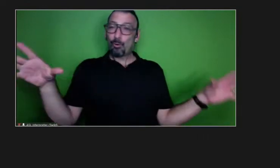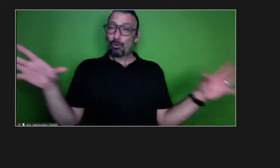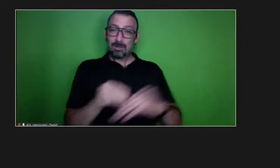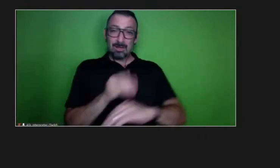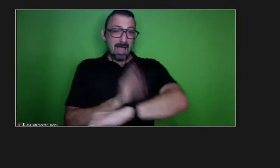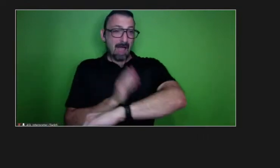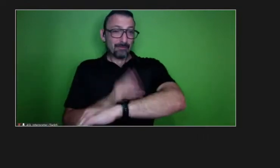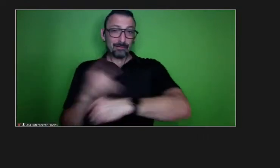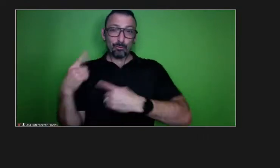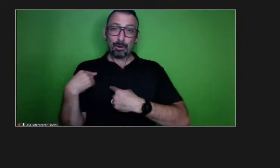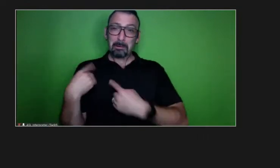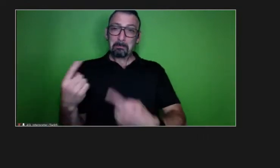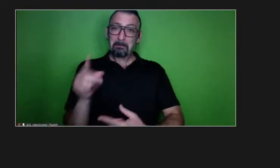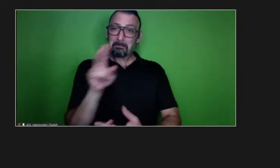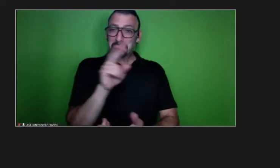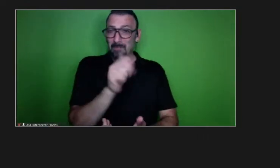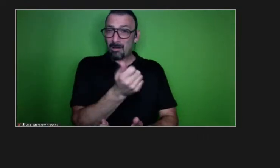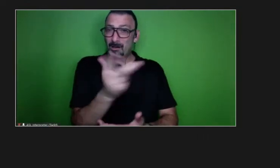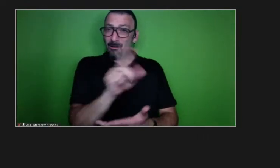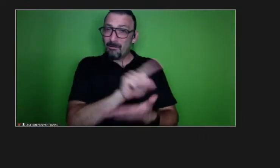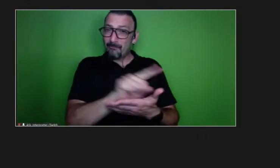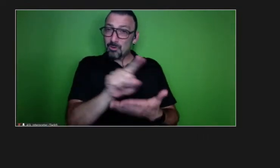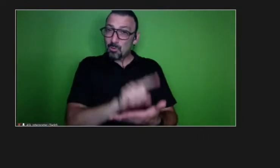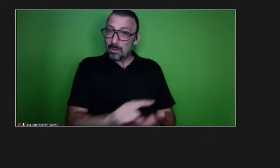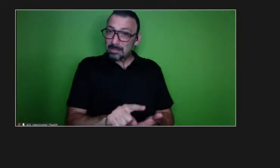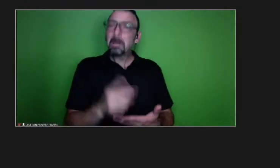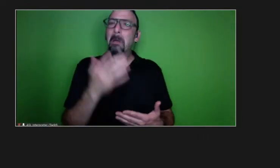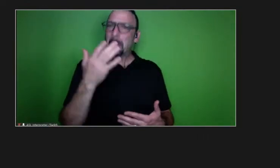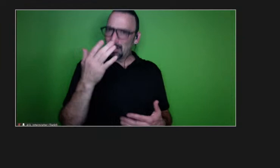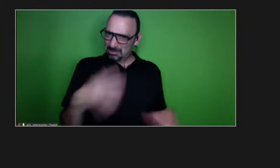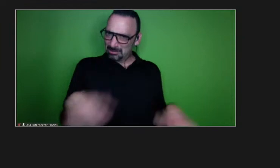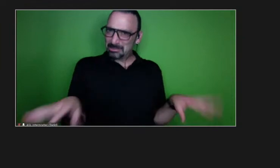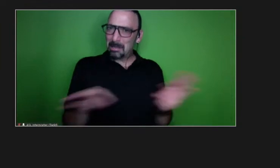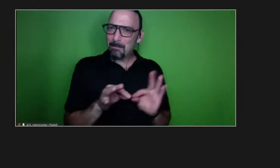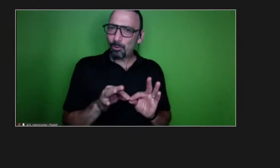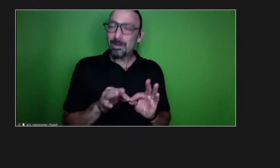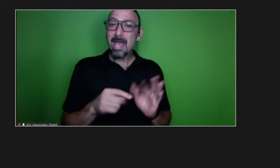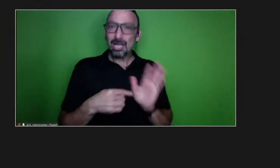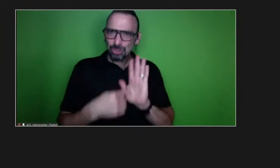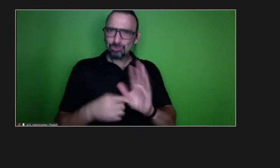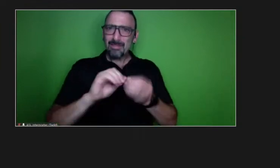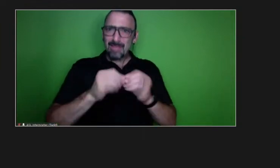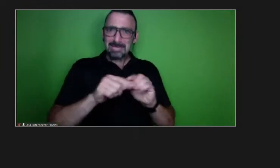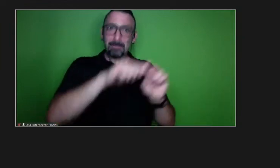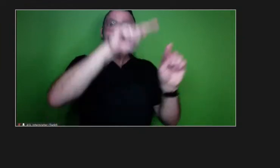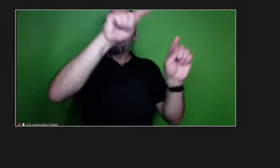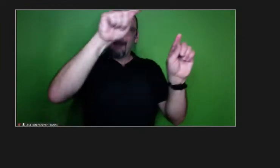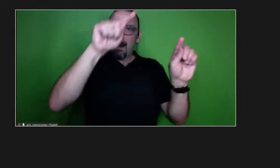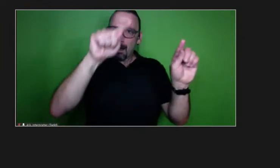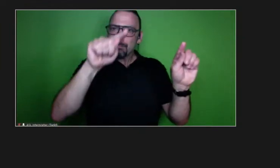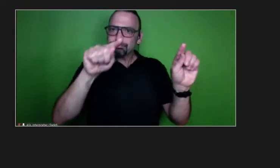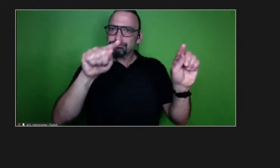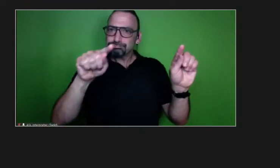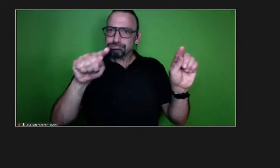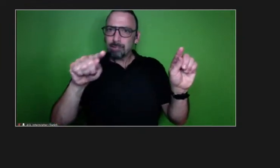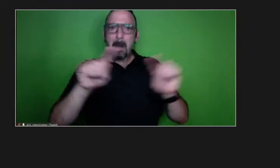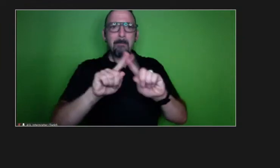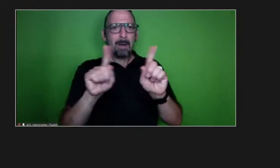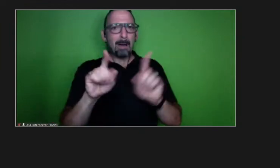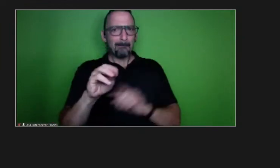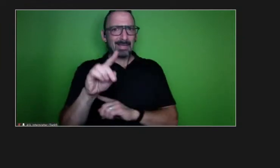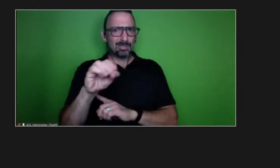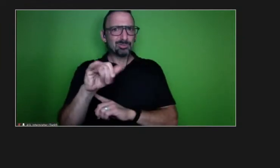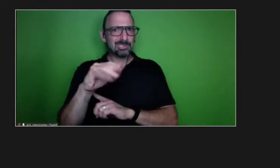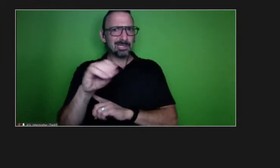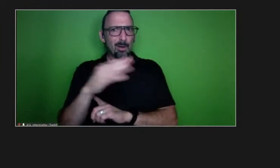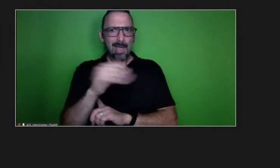several weeks is probably significant and does indicate that that surge is decreasing a little bit in Mendocino and